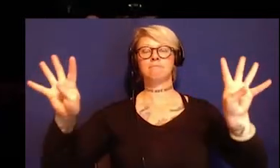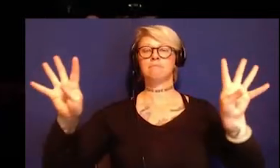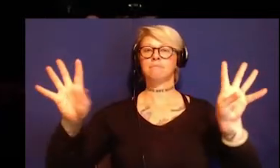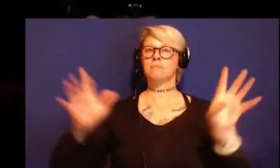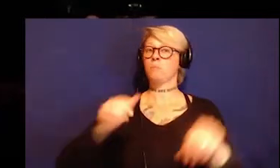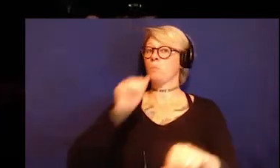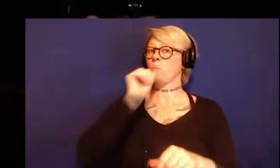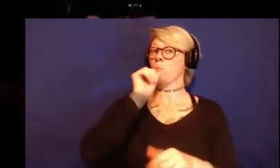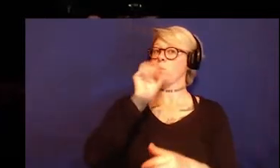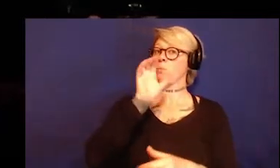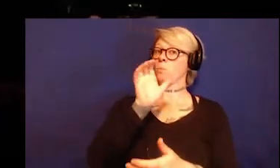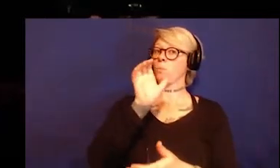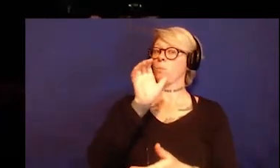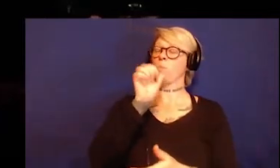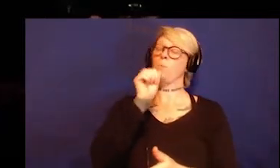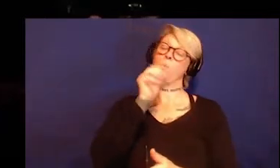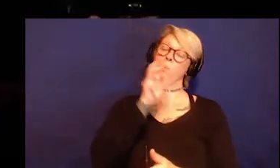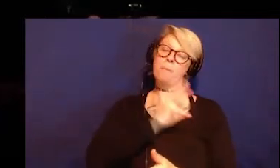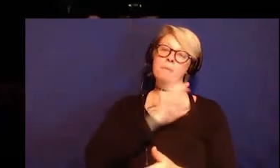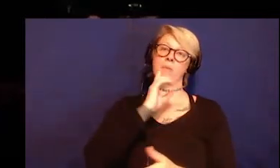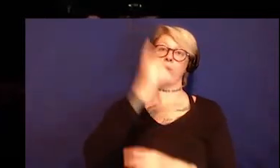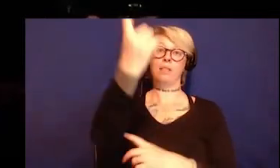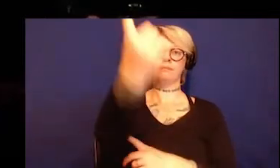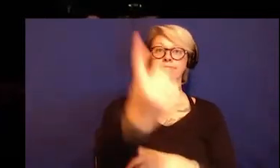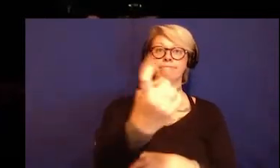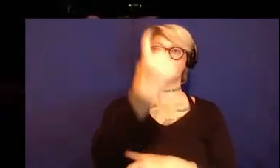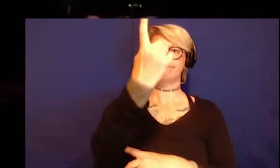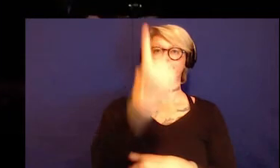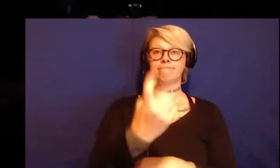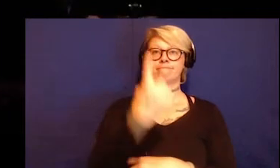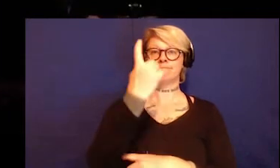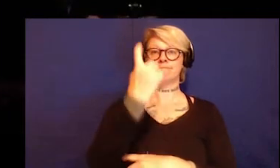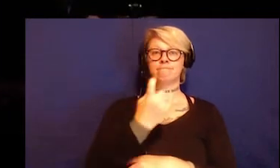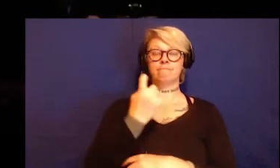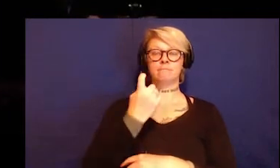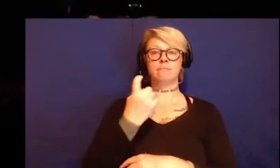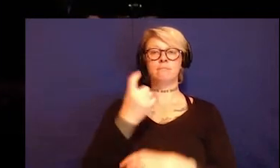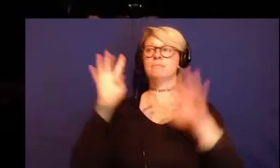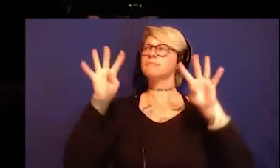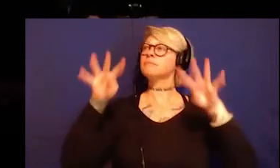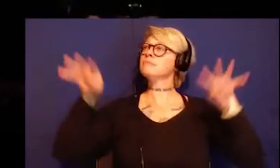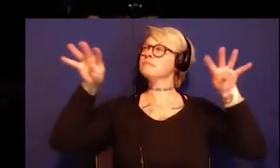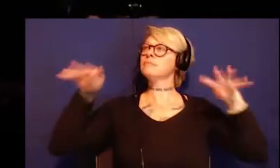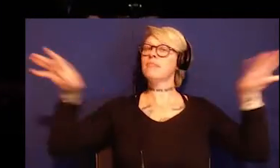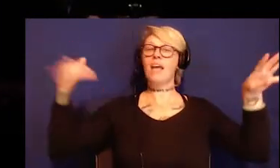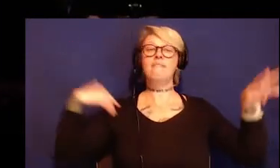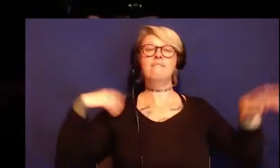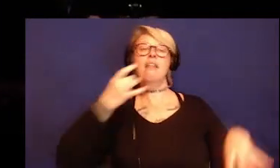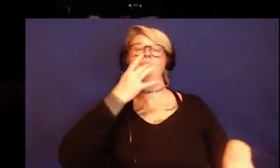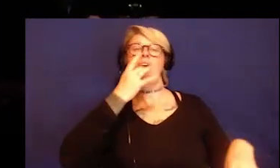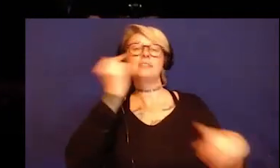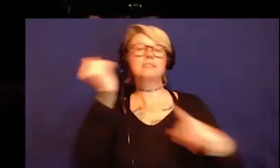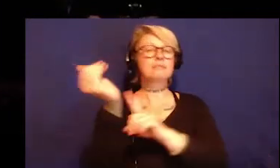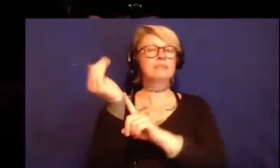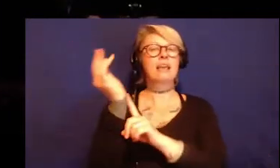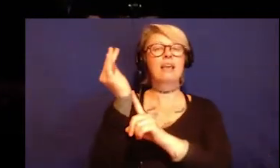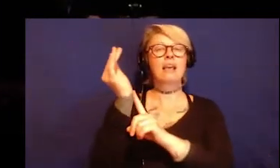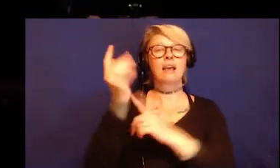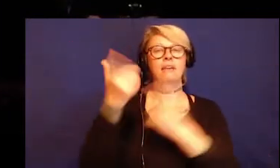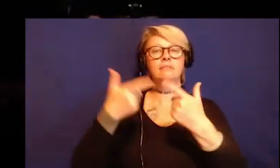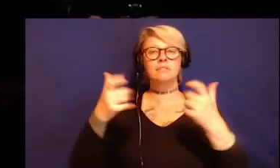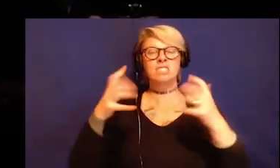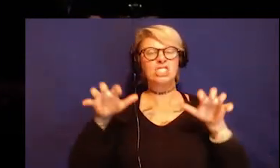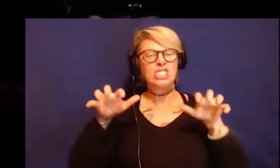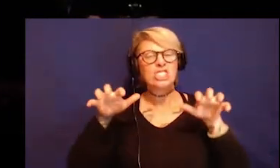life. The area is illuminated by several outdoor string lights and candles. The venue is